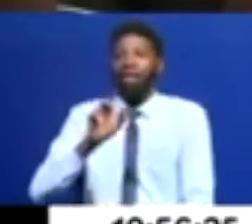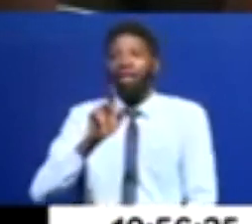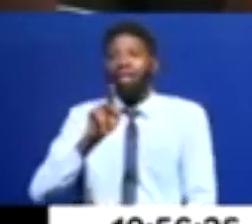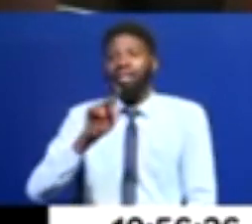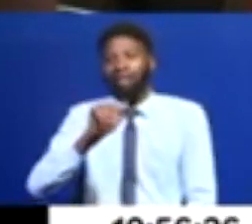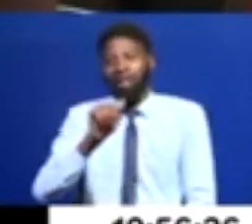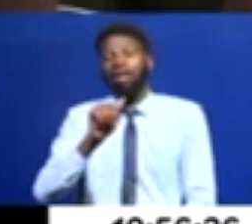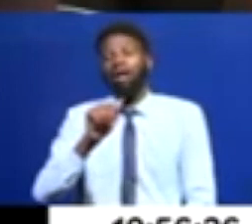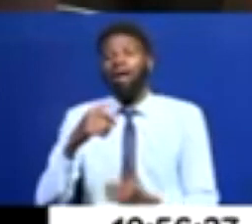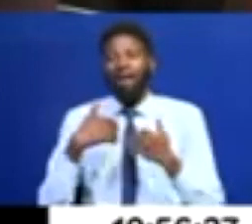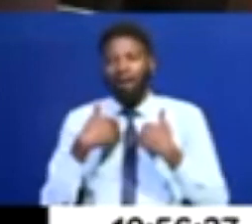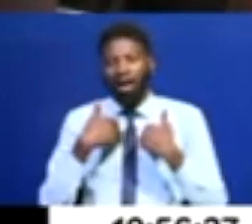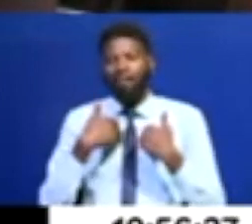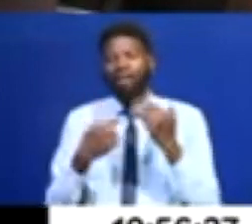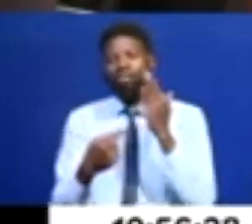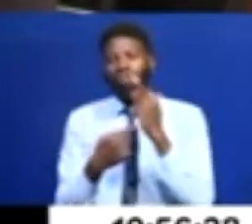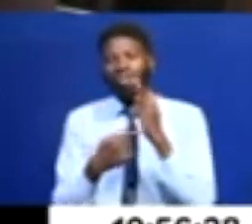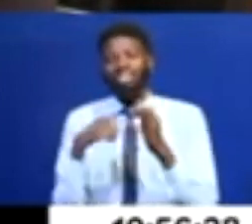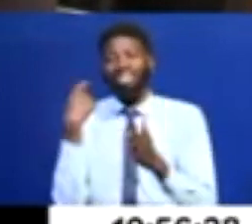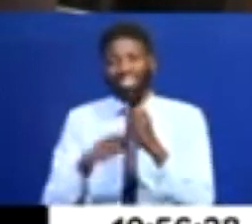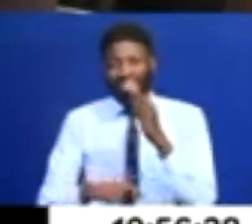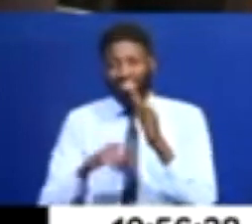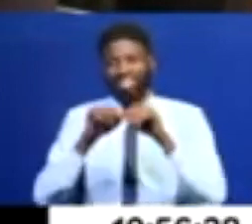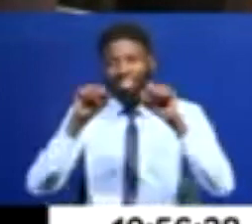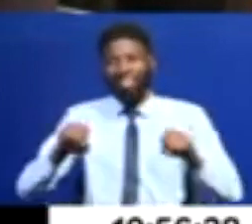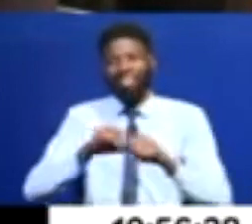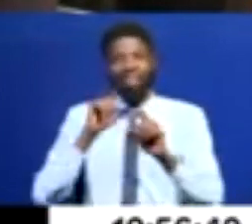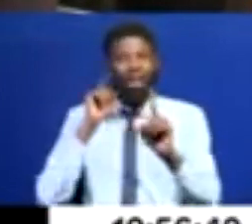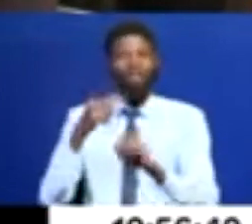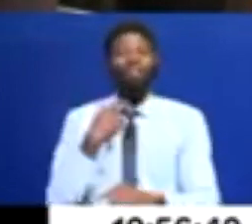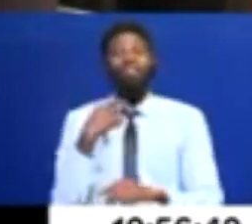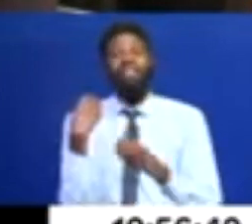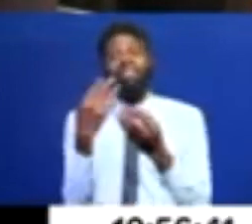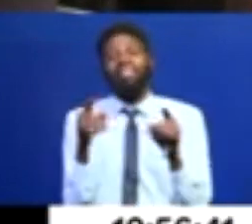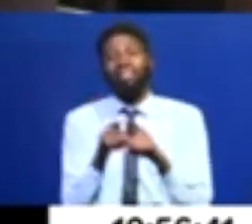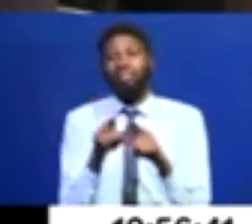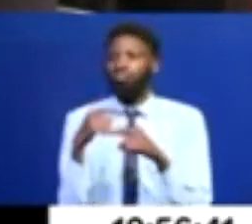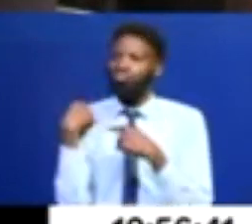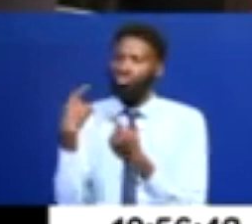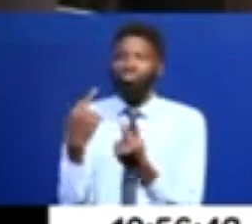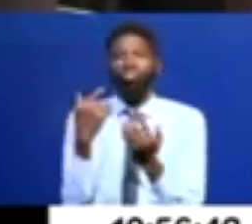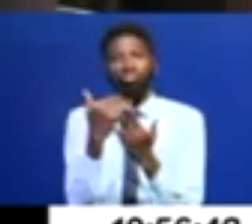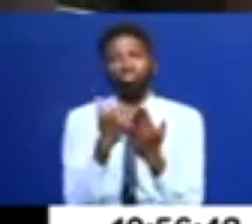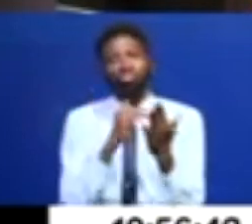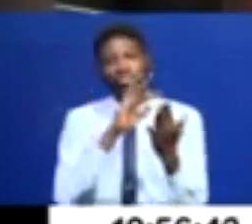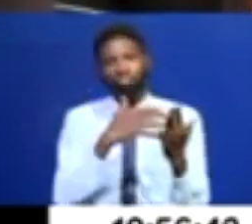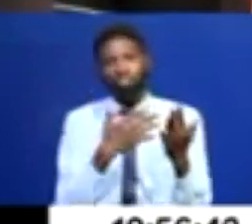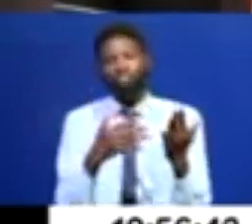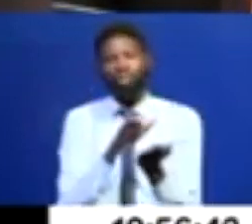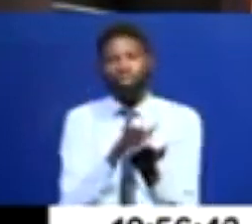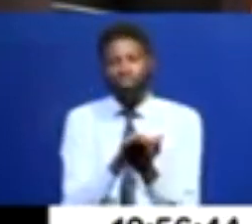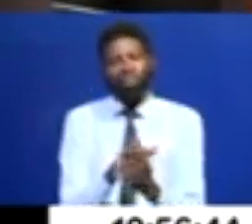issuing tax invoices and keeping records of stocks. Now, in my argument, this is a welcome move, and it is going to